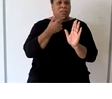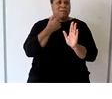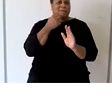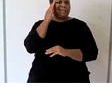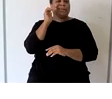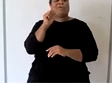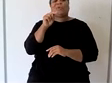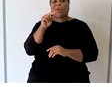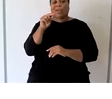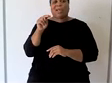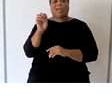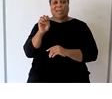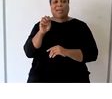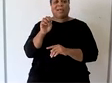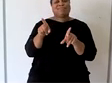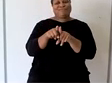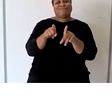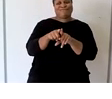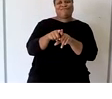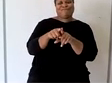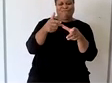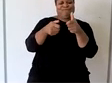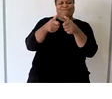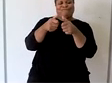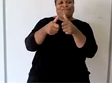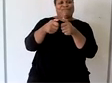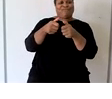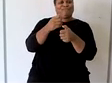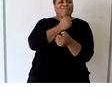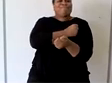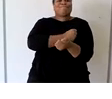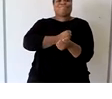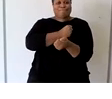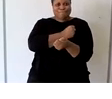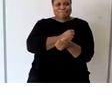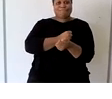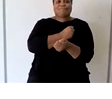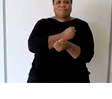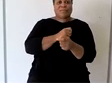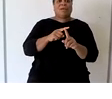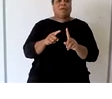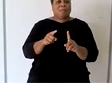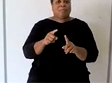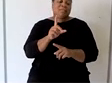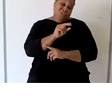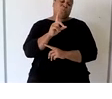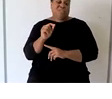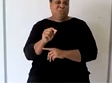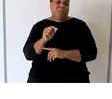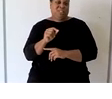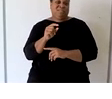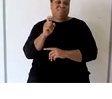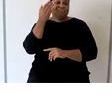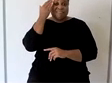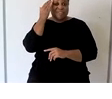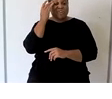Hathaway as well has posted an apology, but it's definitely, you know, it's 2020. We should kind of know